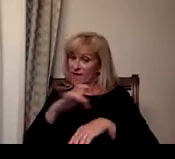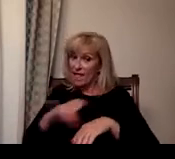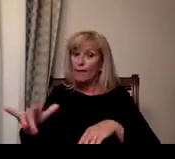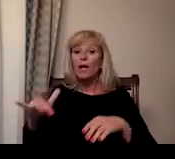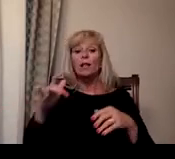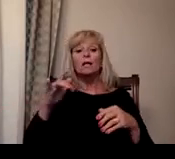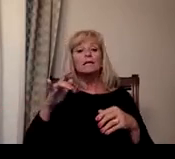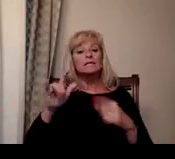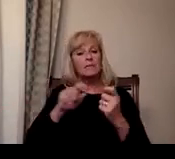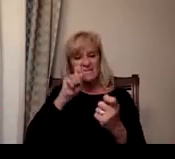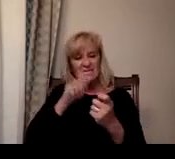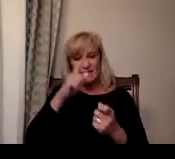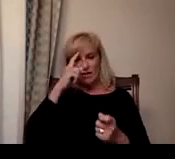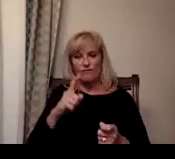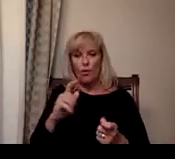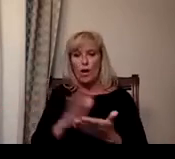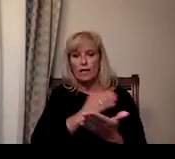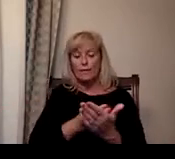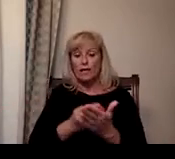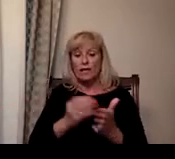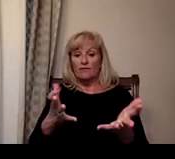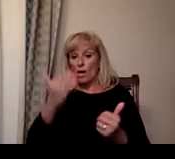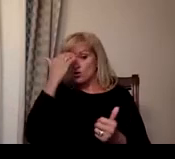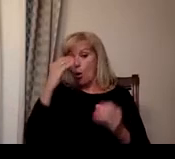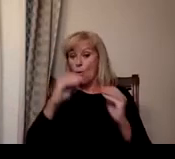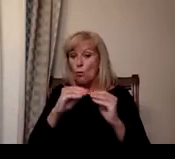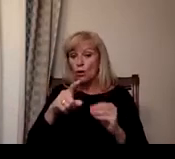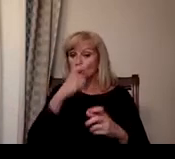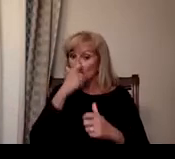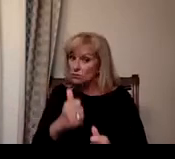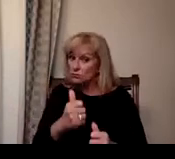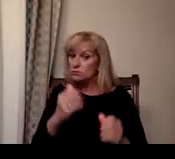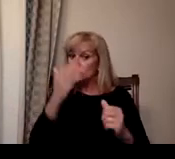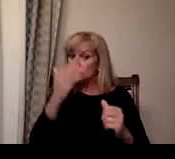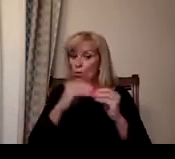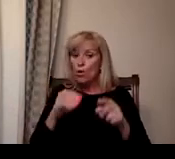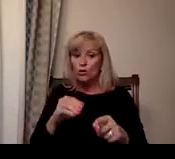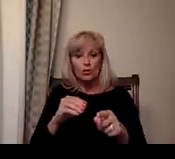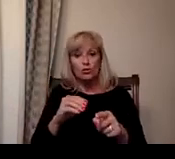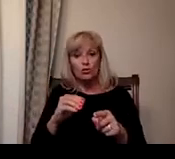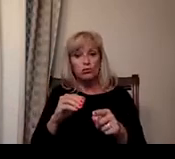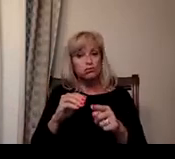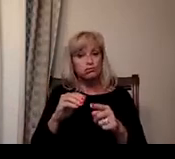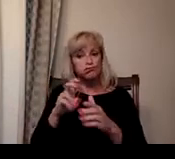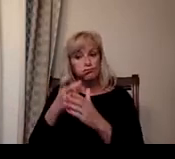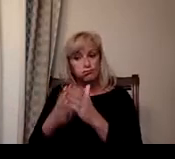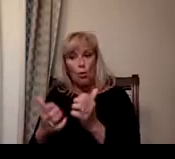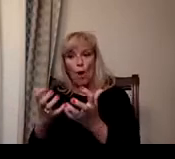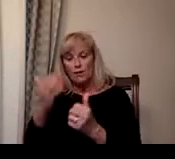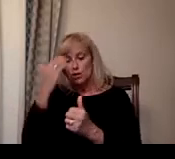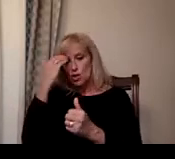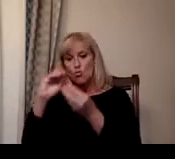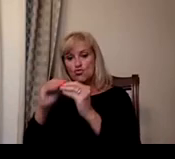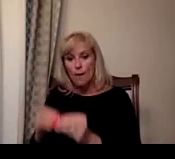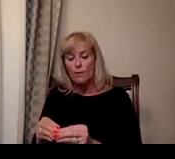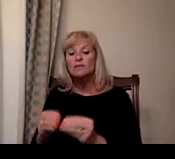to compensation. If you want to know more because you're interested in it or you're a numbers person, please ask the person that invited you to